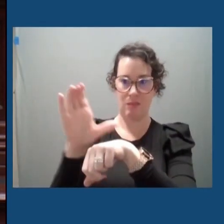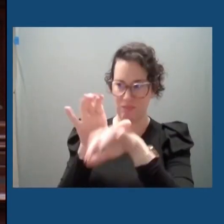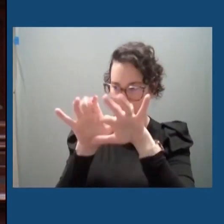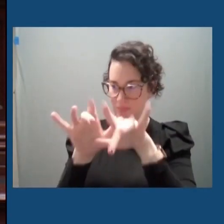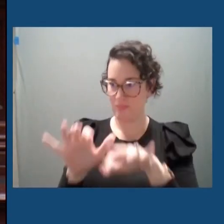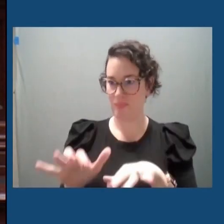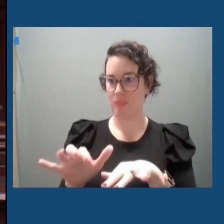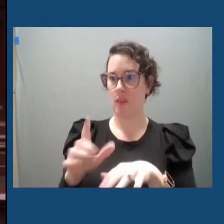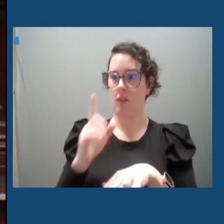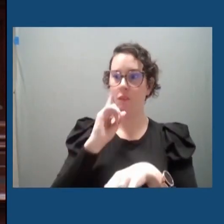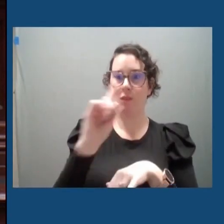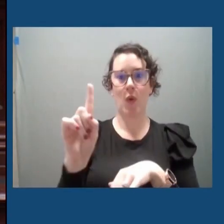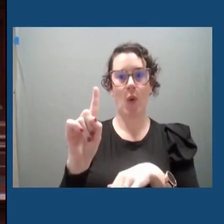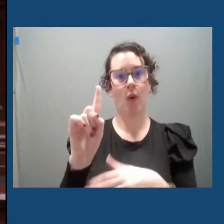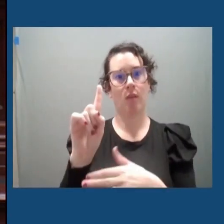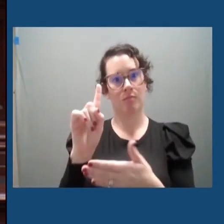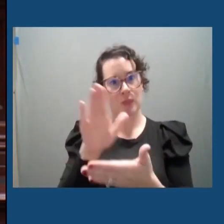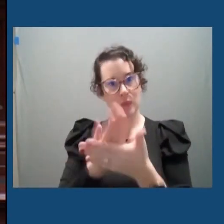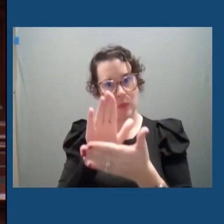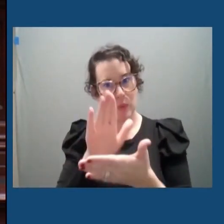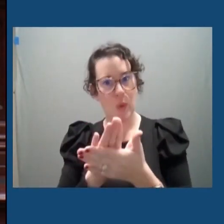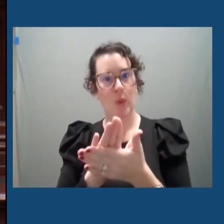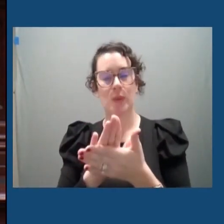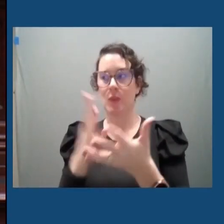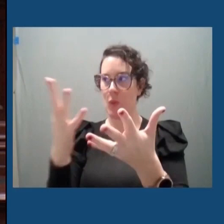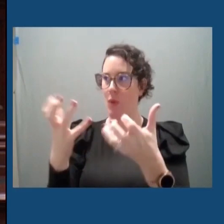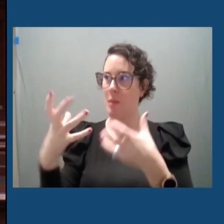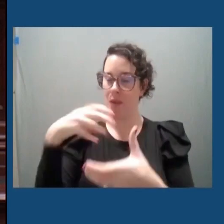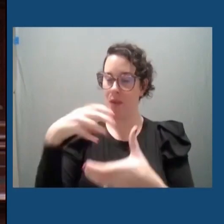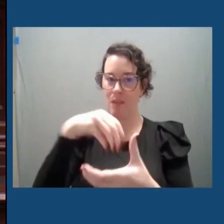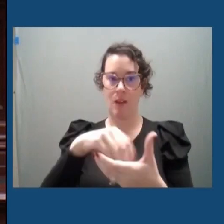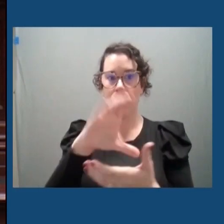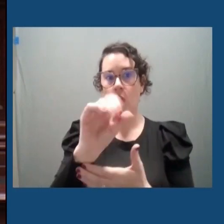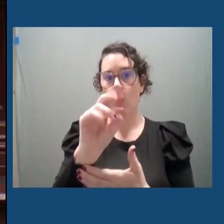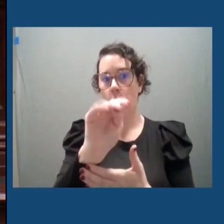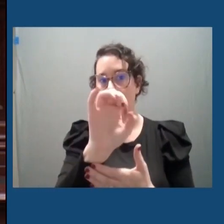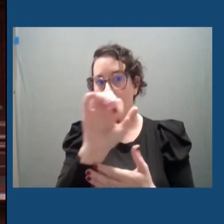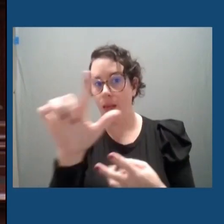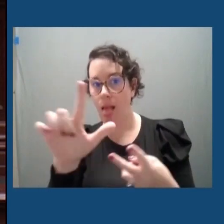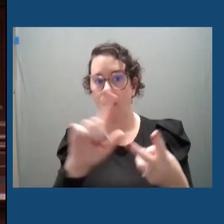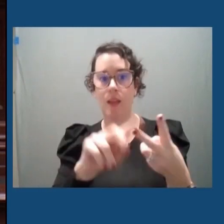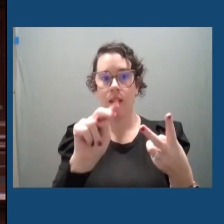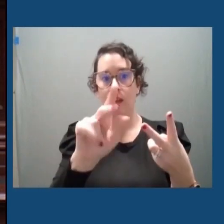up to participate. Cornell, NYU, Columbia, RPA,